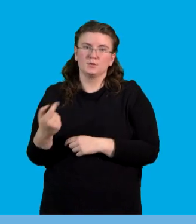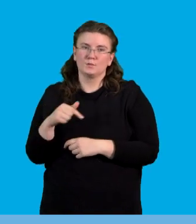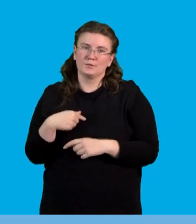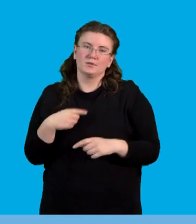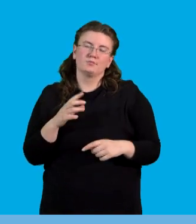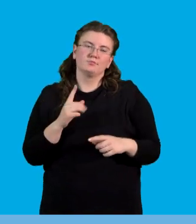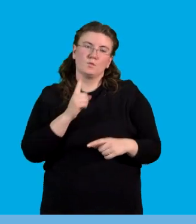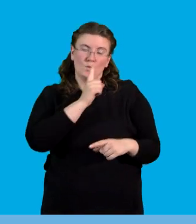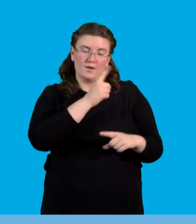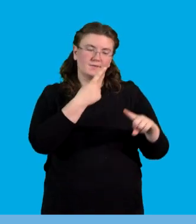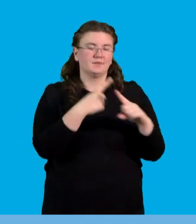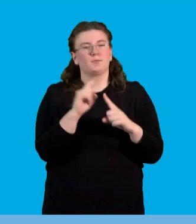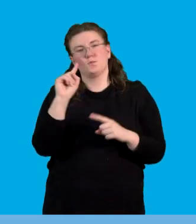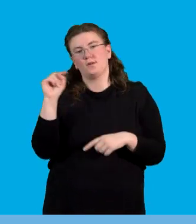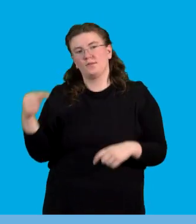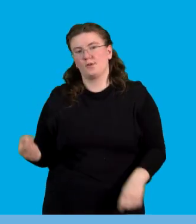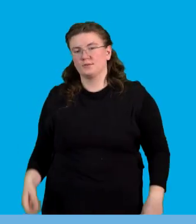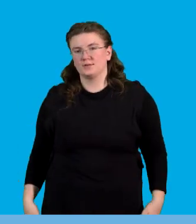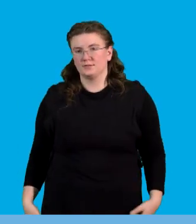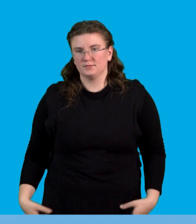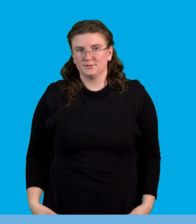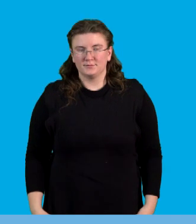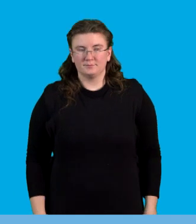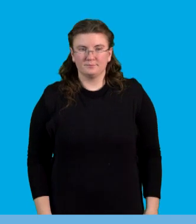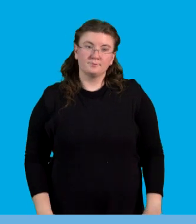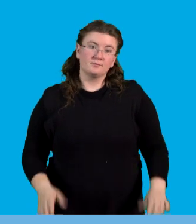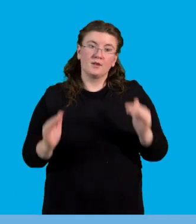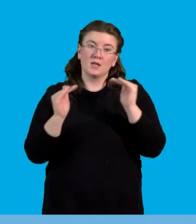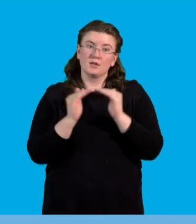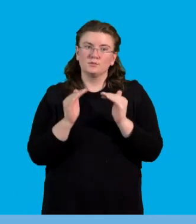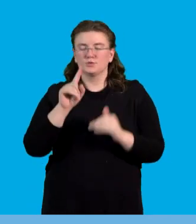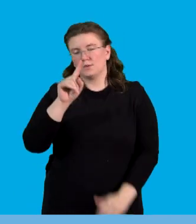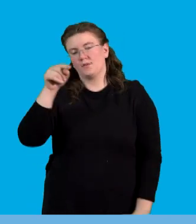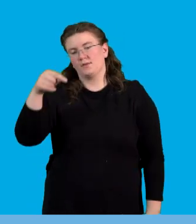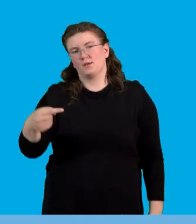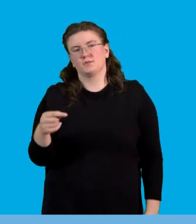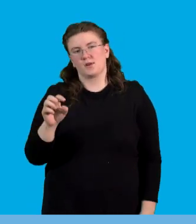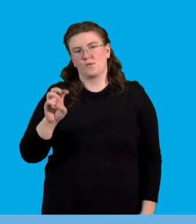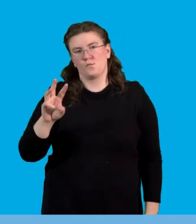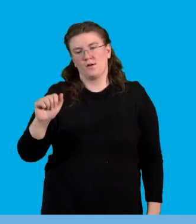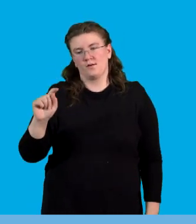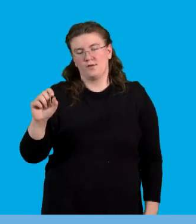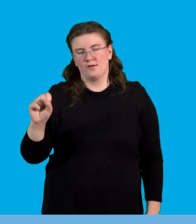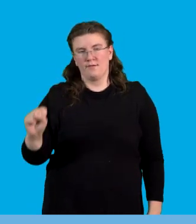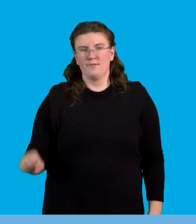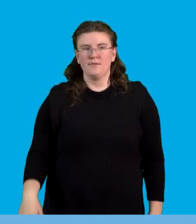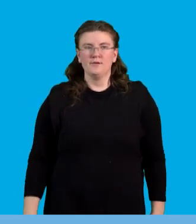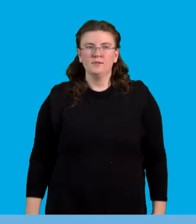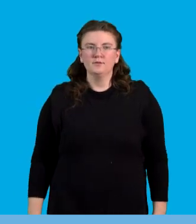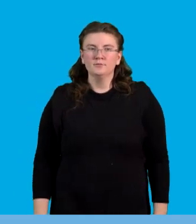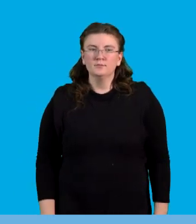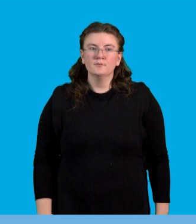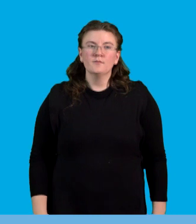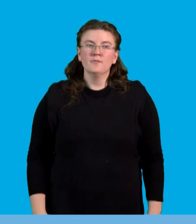to be multiplying this 1 by 1000. So therefore this is going to be 1000 watts.